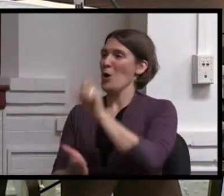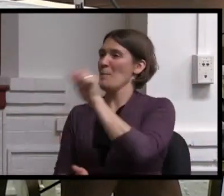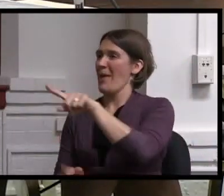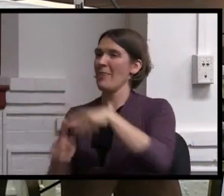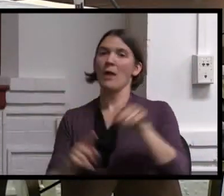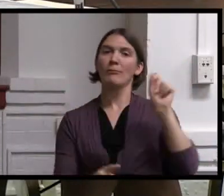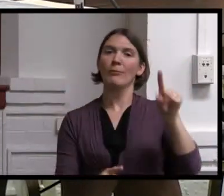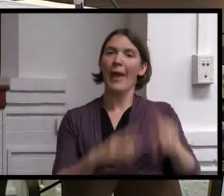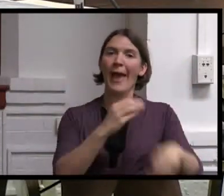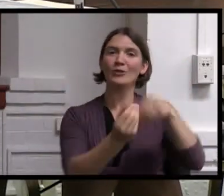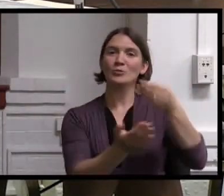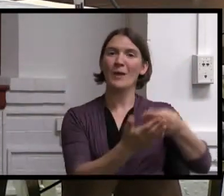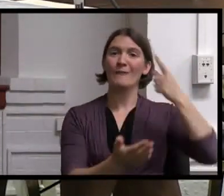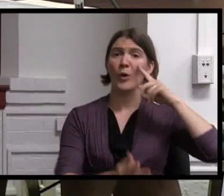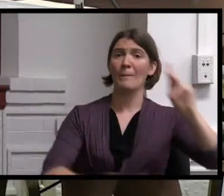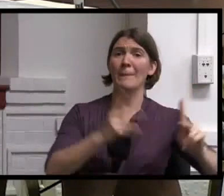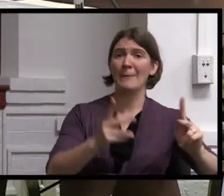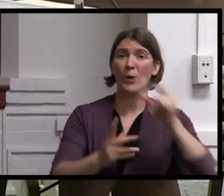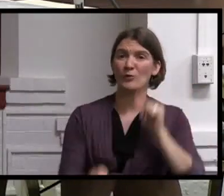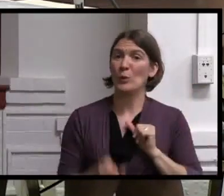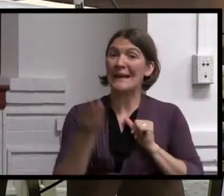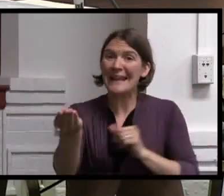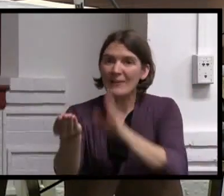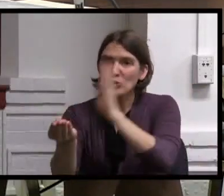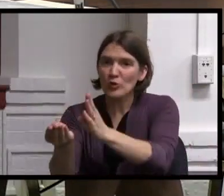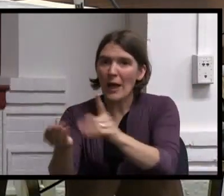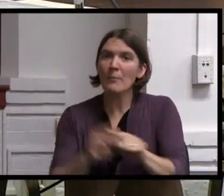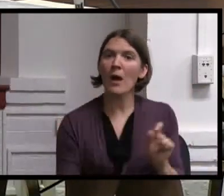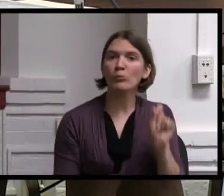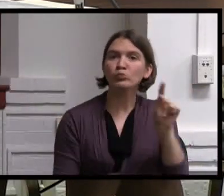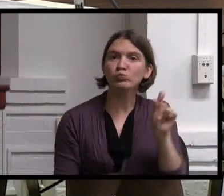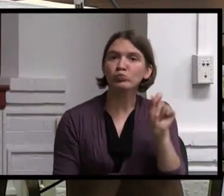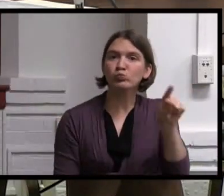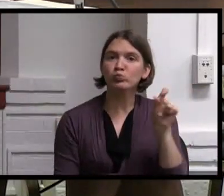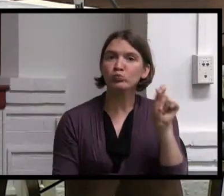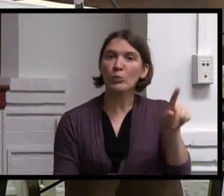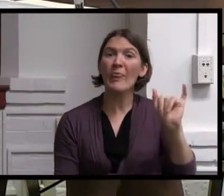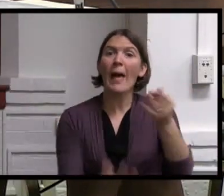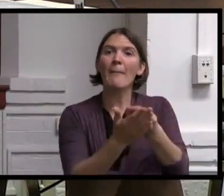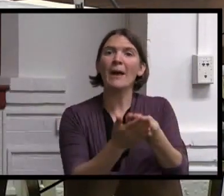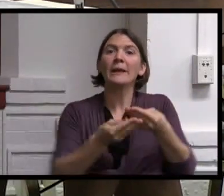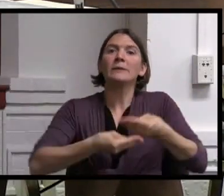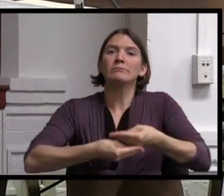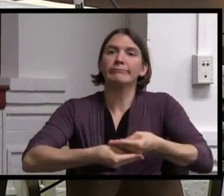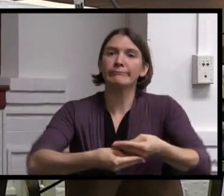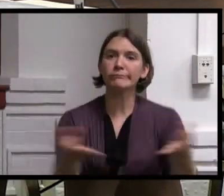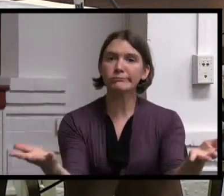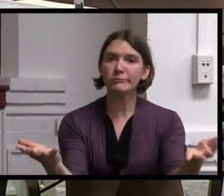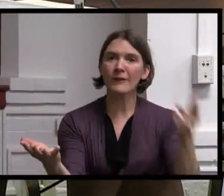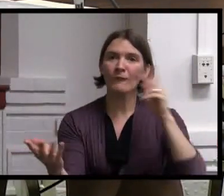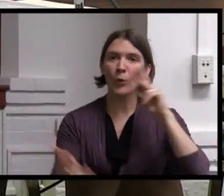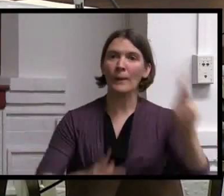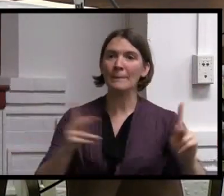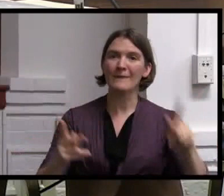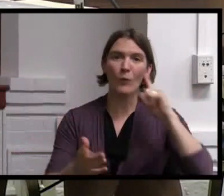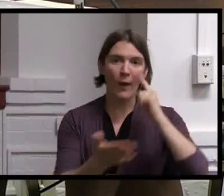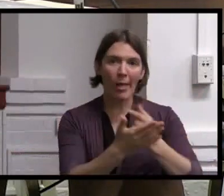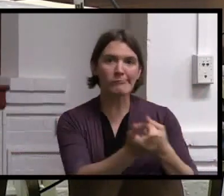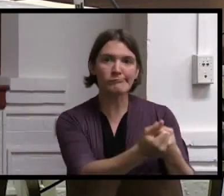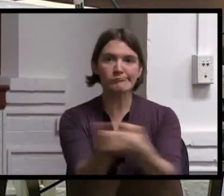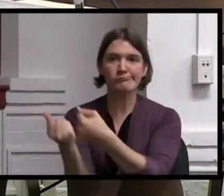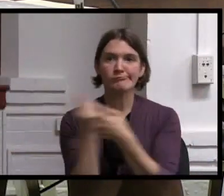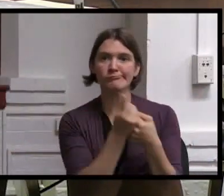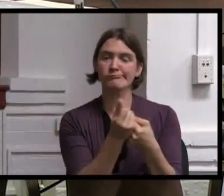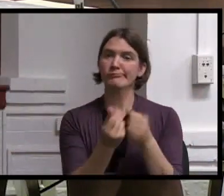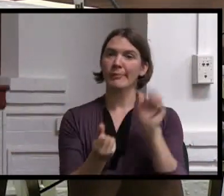meter, right? Instead of giving it to someone, you put it into a kiosk that collects money for social services to address some